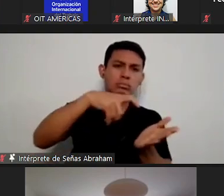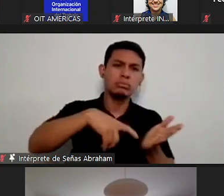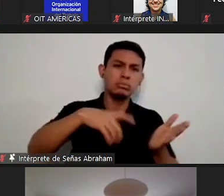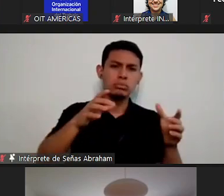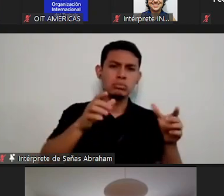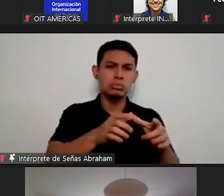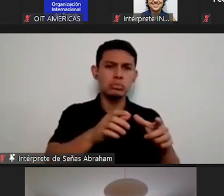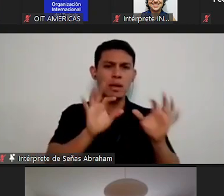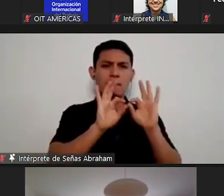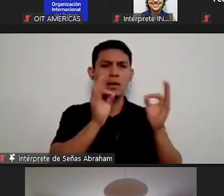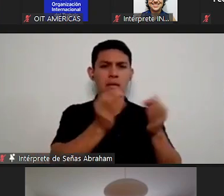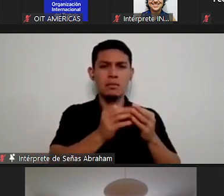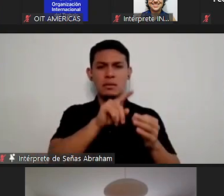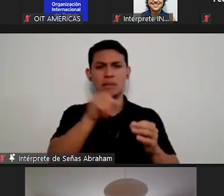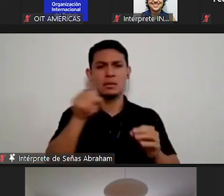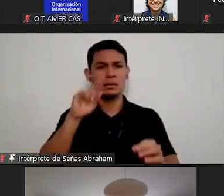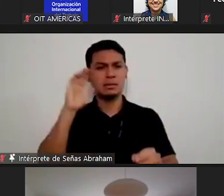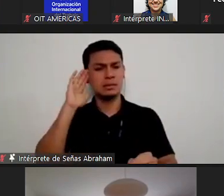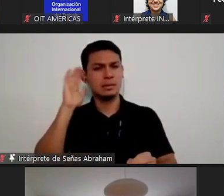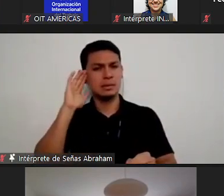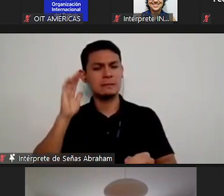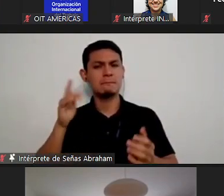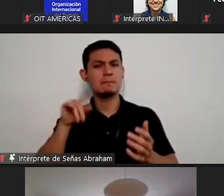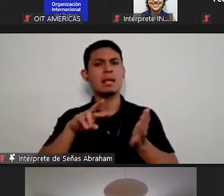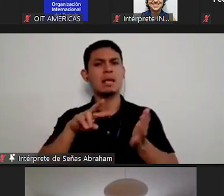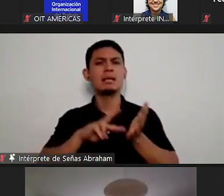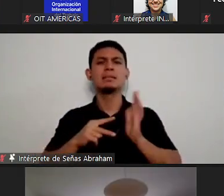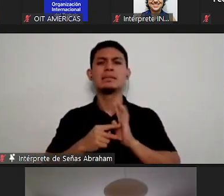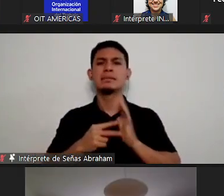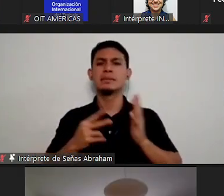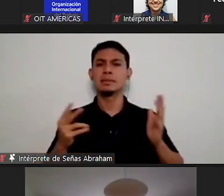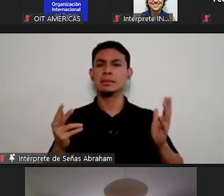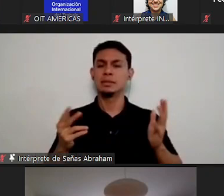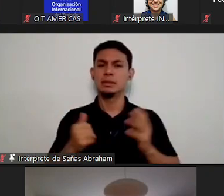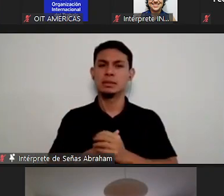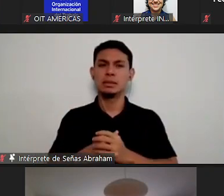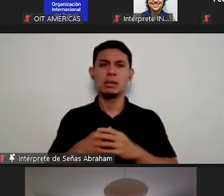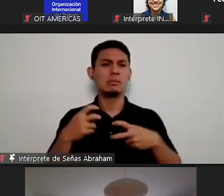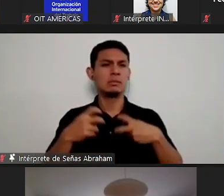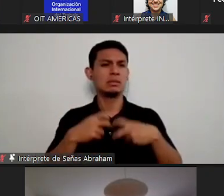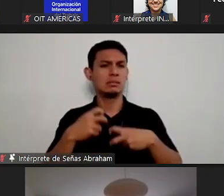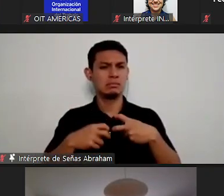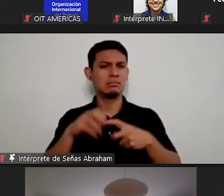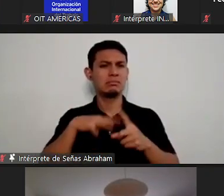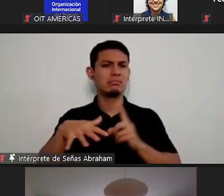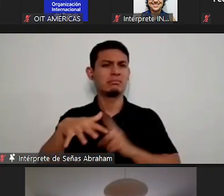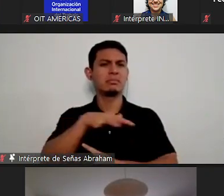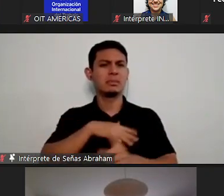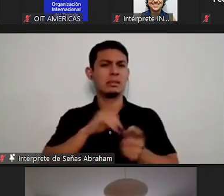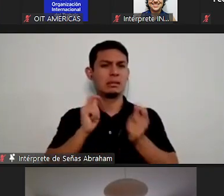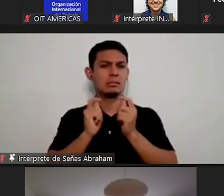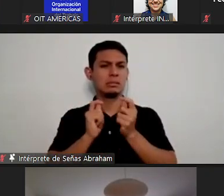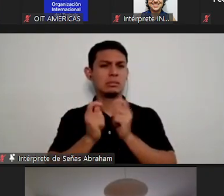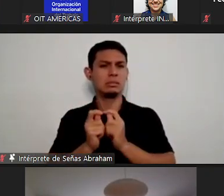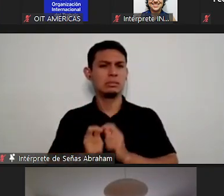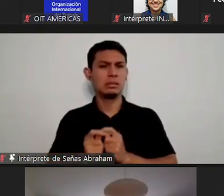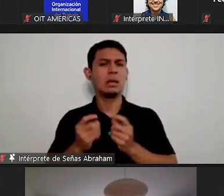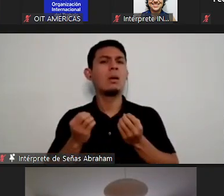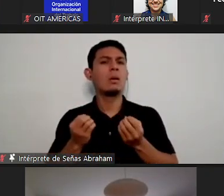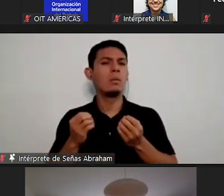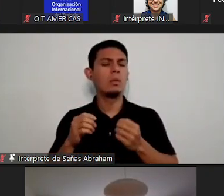family agriculture having also knowing that this implies a series of issues